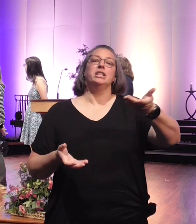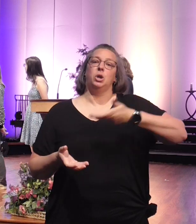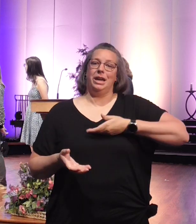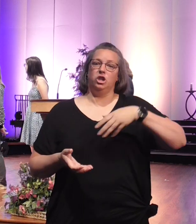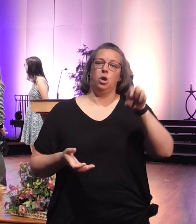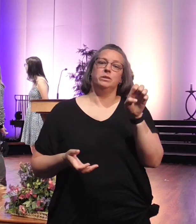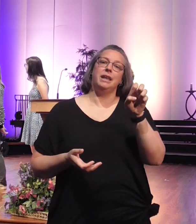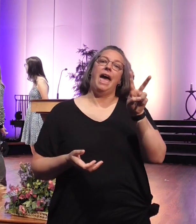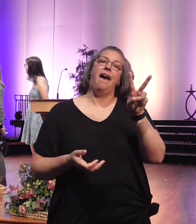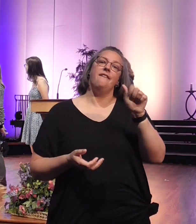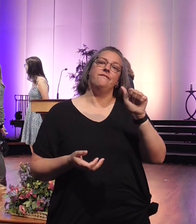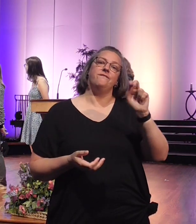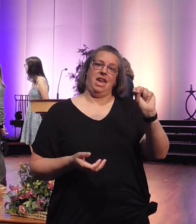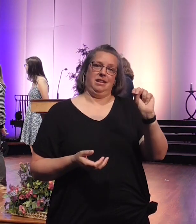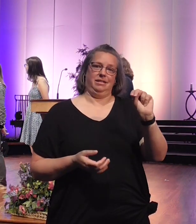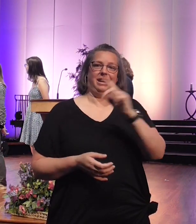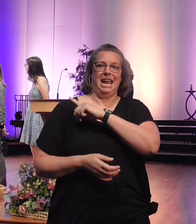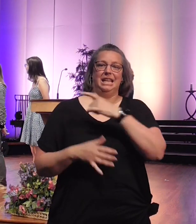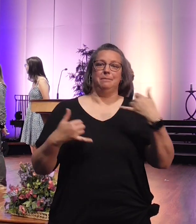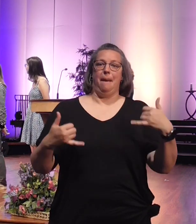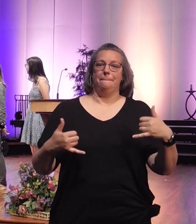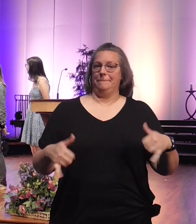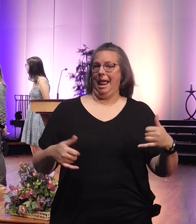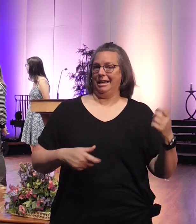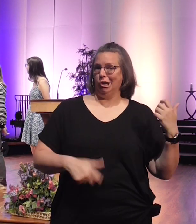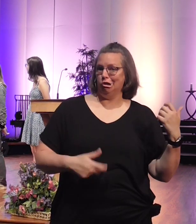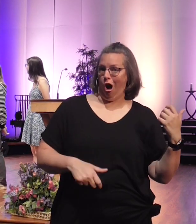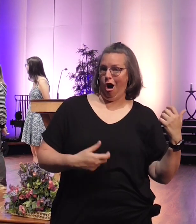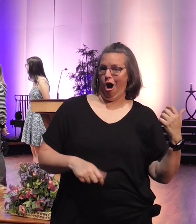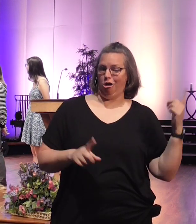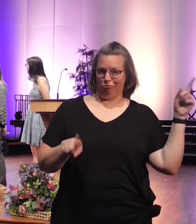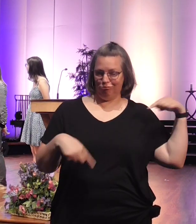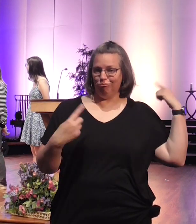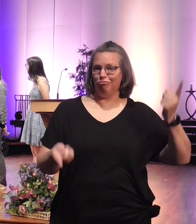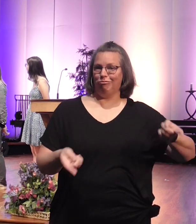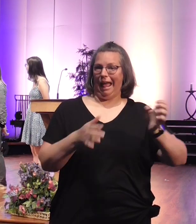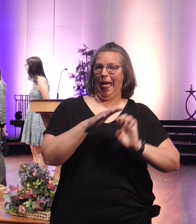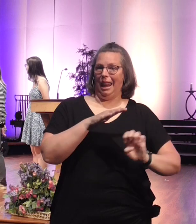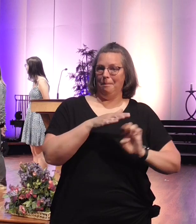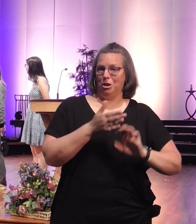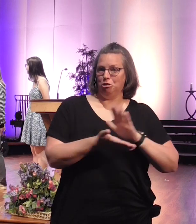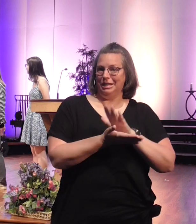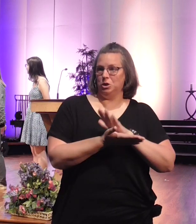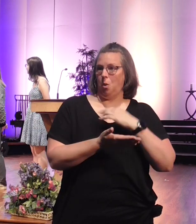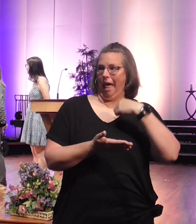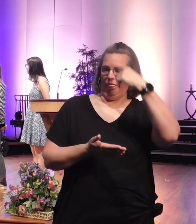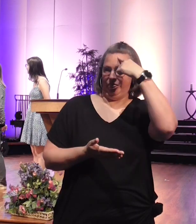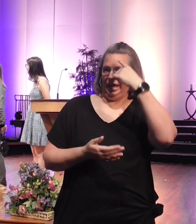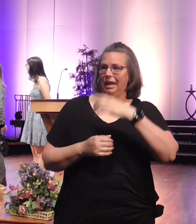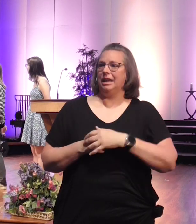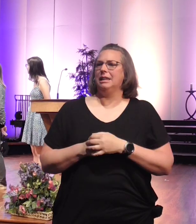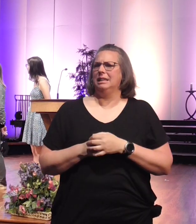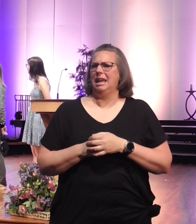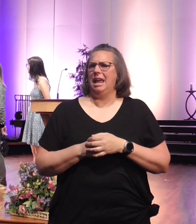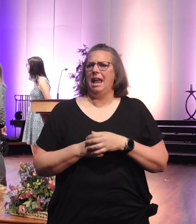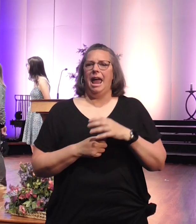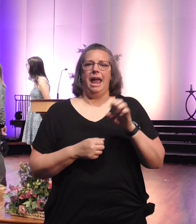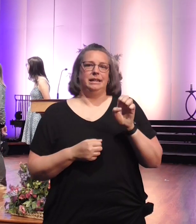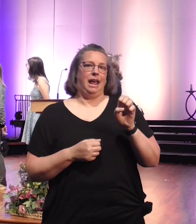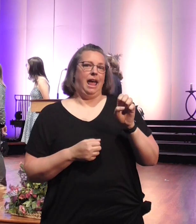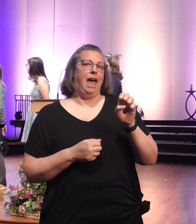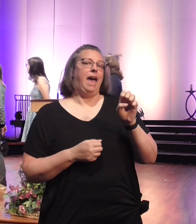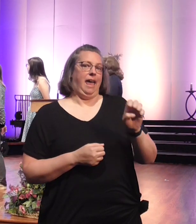Evan Wendt. Evan has been playing guitar with us since he was in elementary school, I think. And